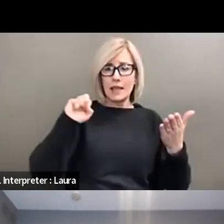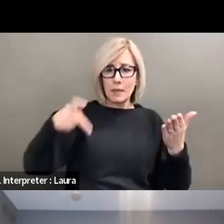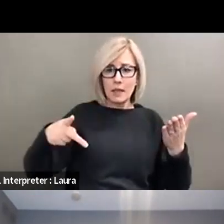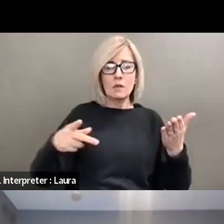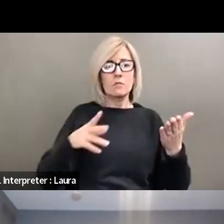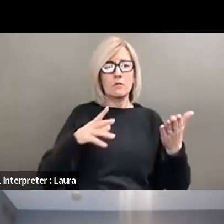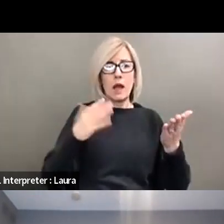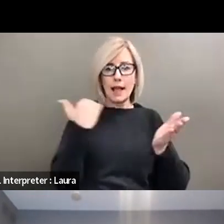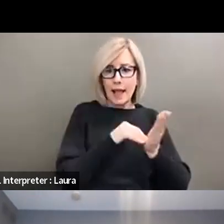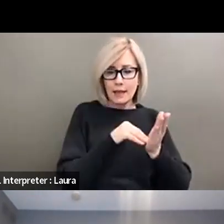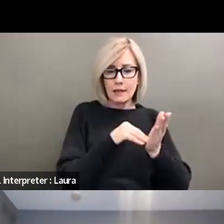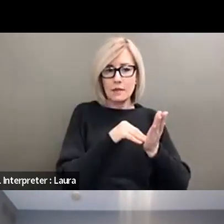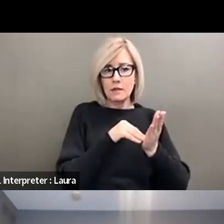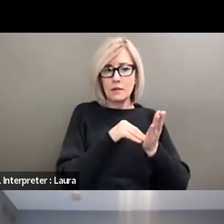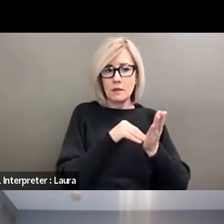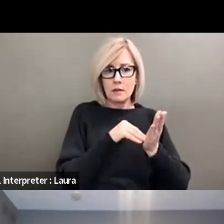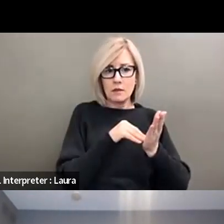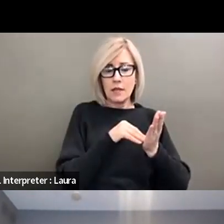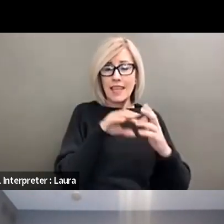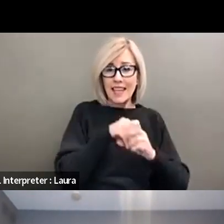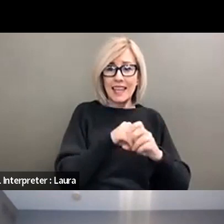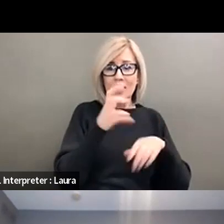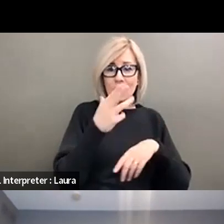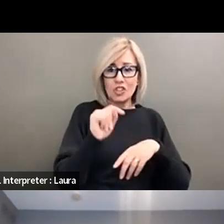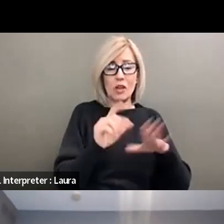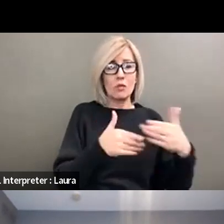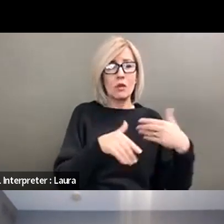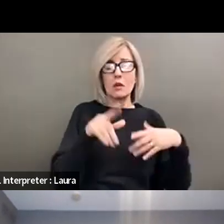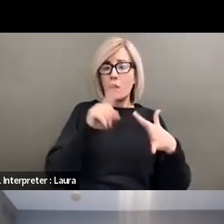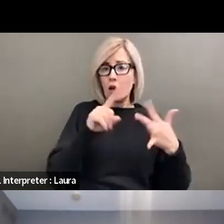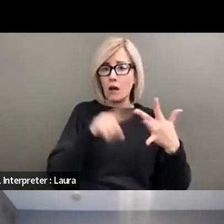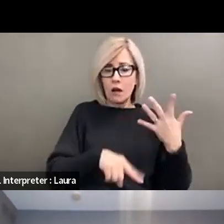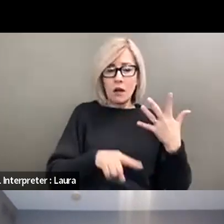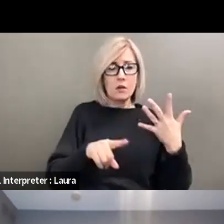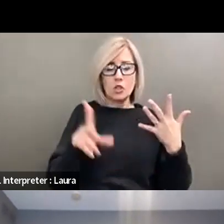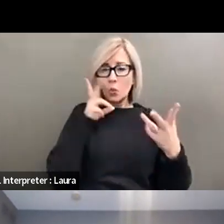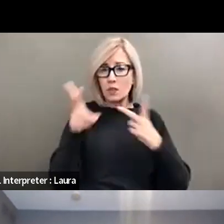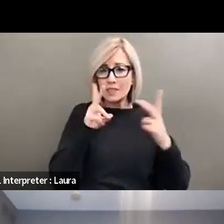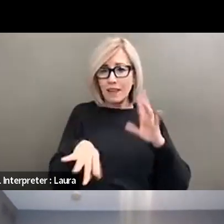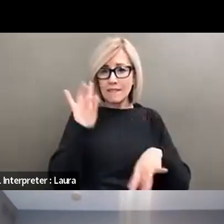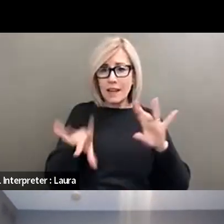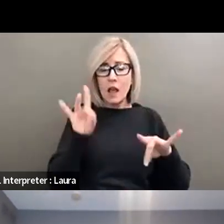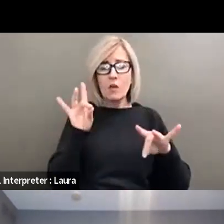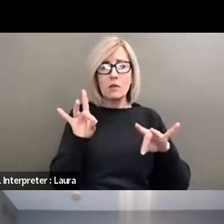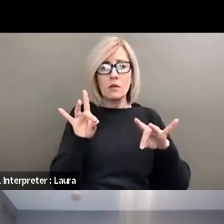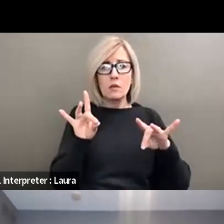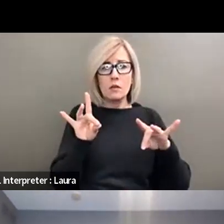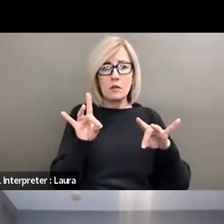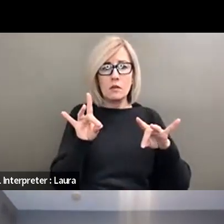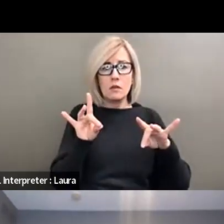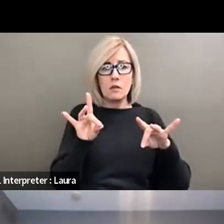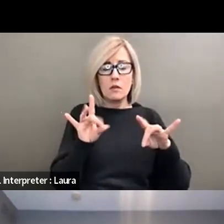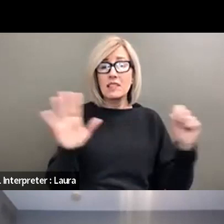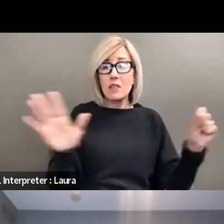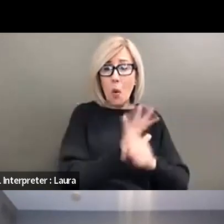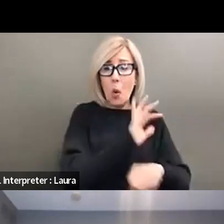Again, get on these chat rooms, Iowa Autism Society, all these other ones. You're going to find out that this is a whole job